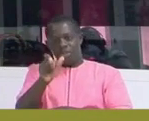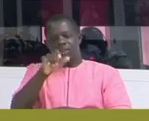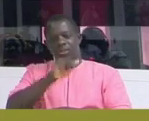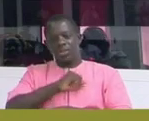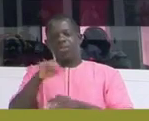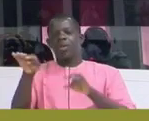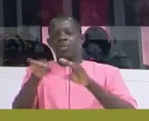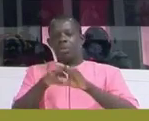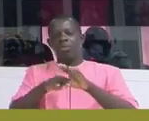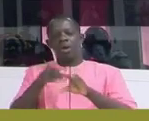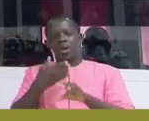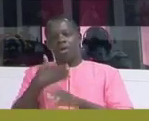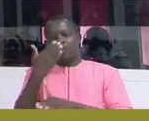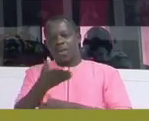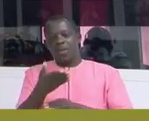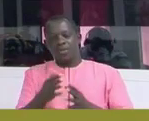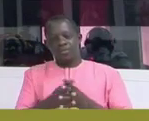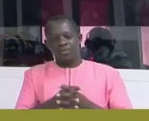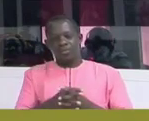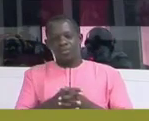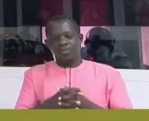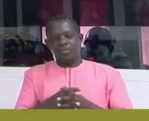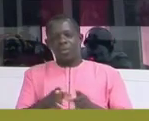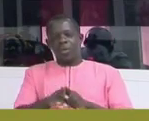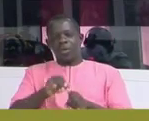control involved in this deal.